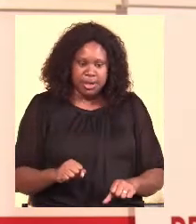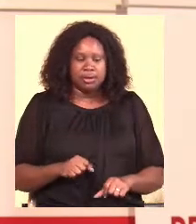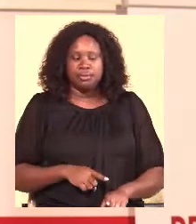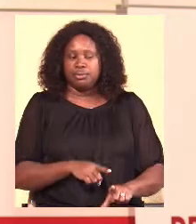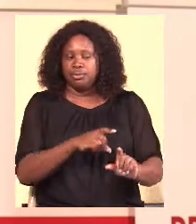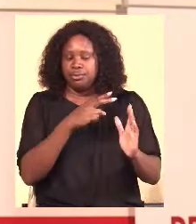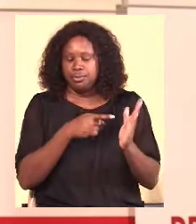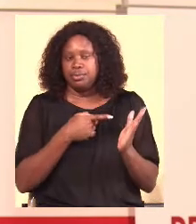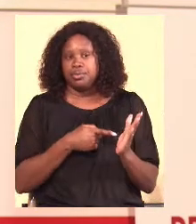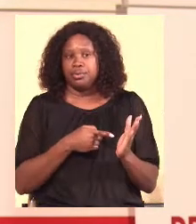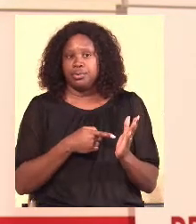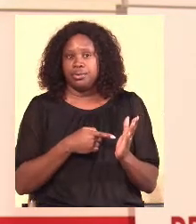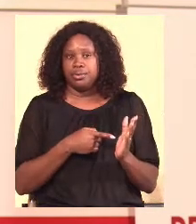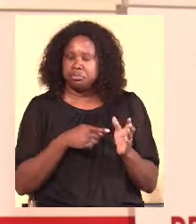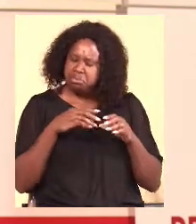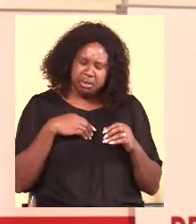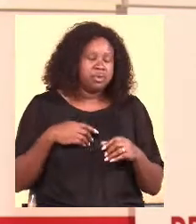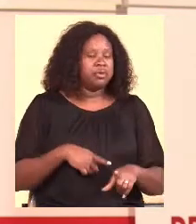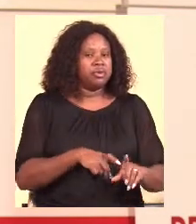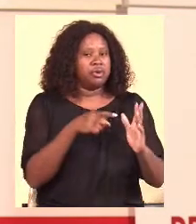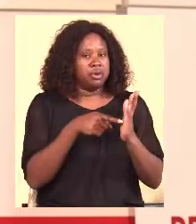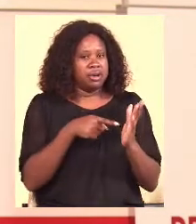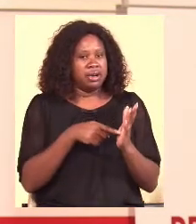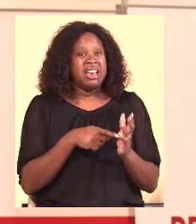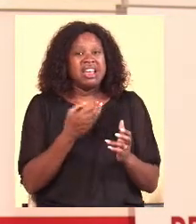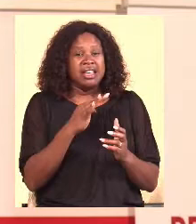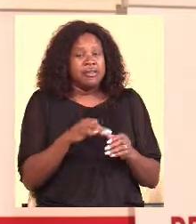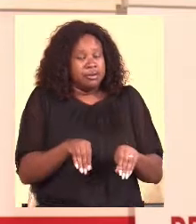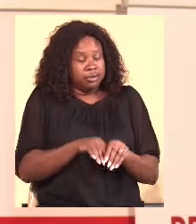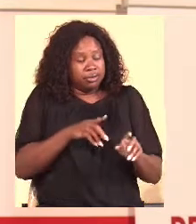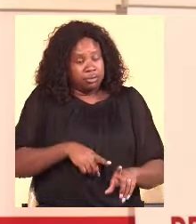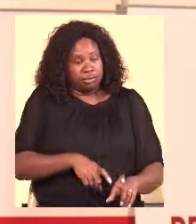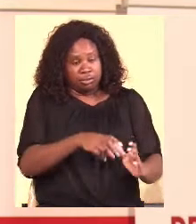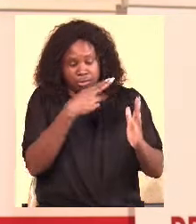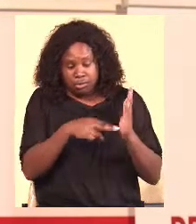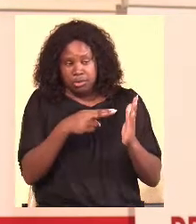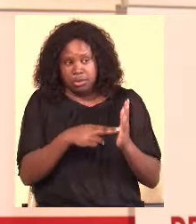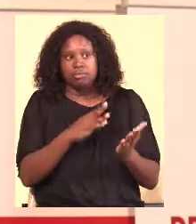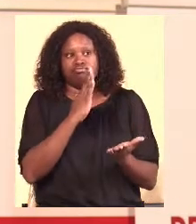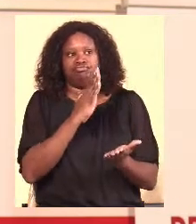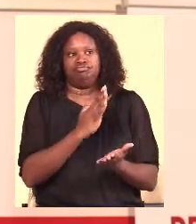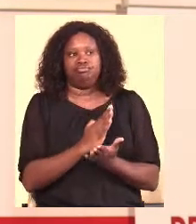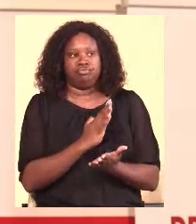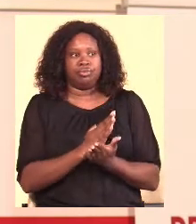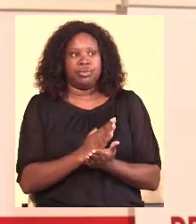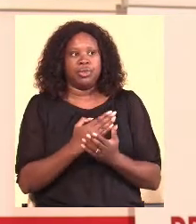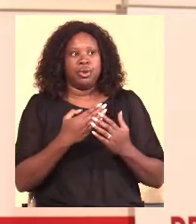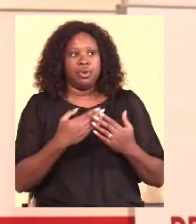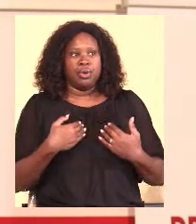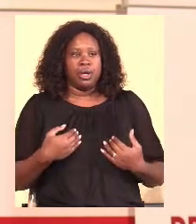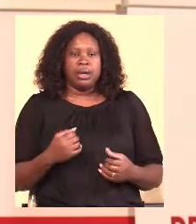letter, because it's only by so doing that we can make sure that we